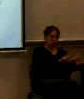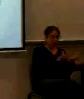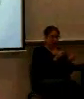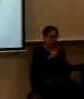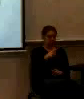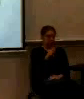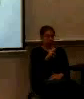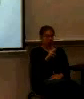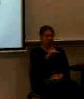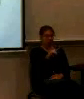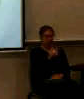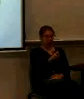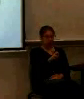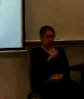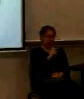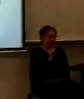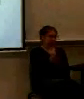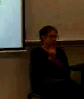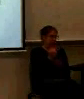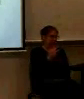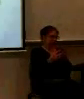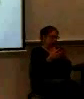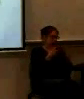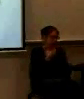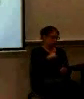the filter we have.